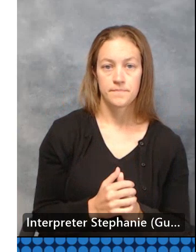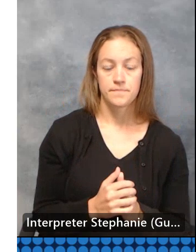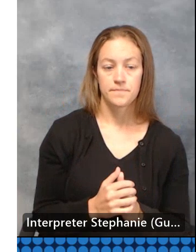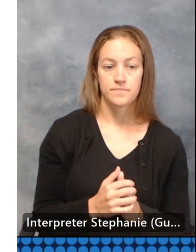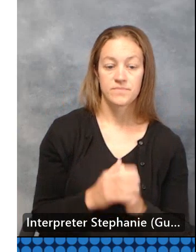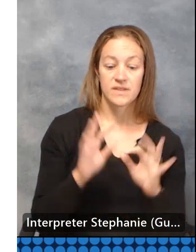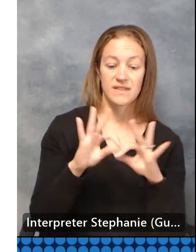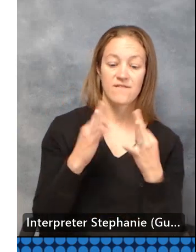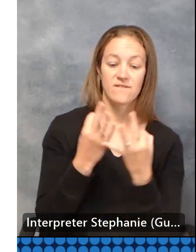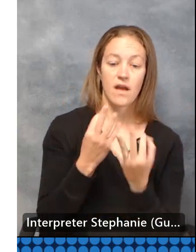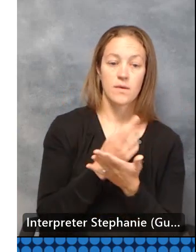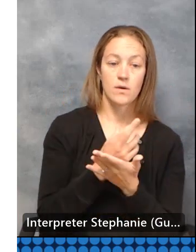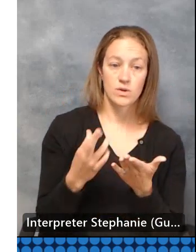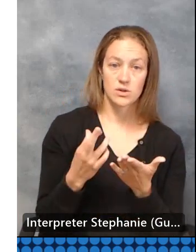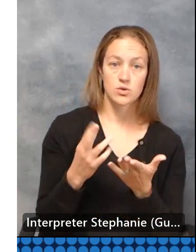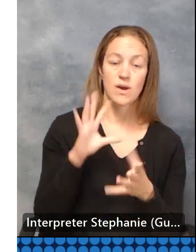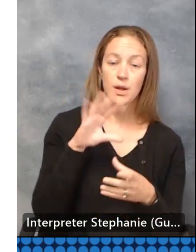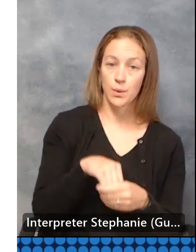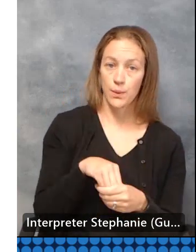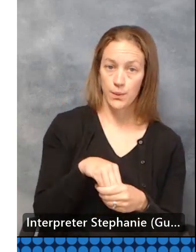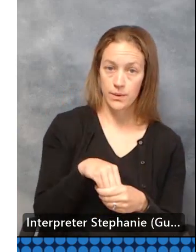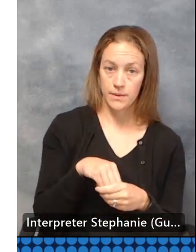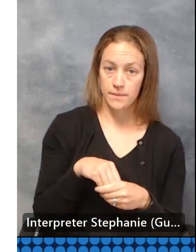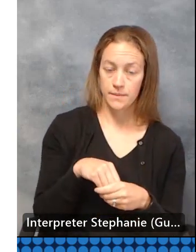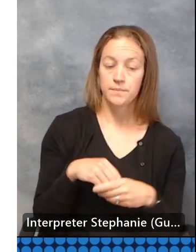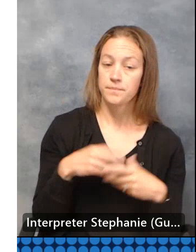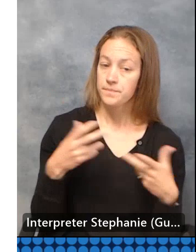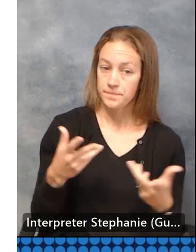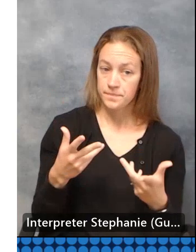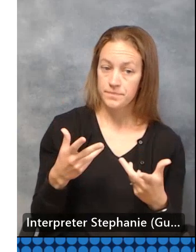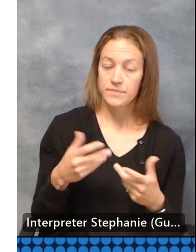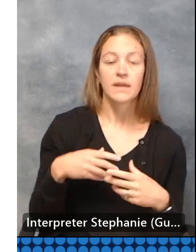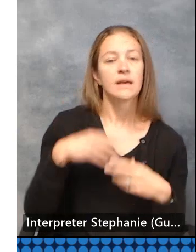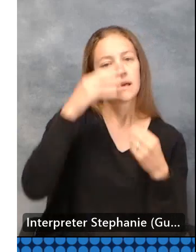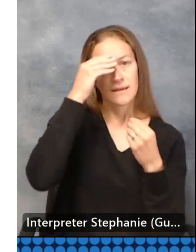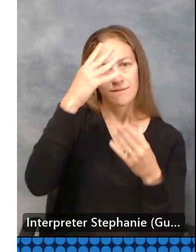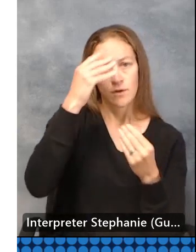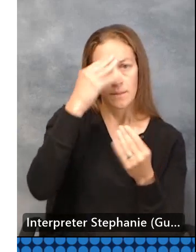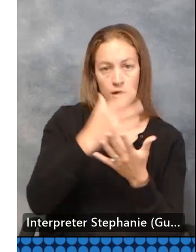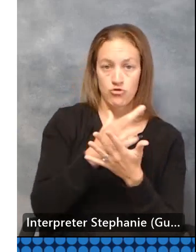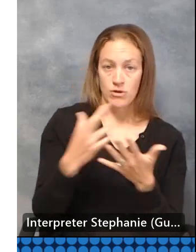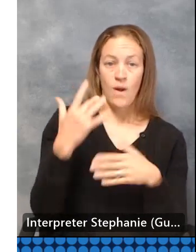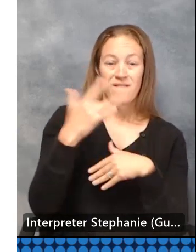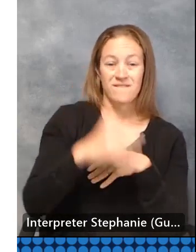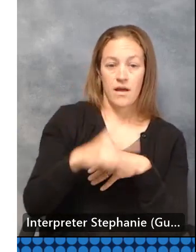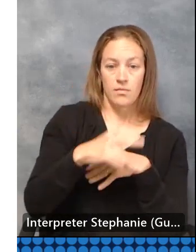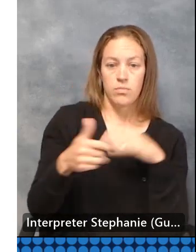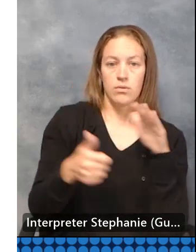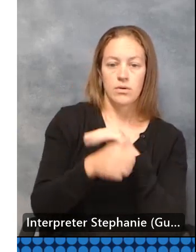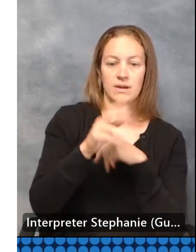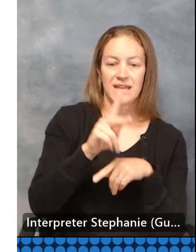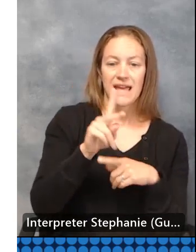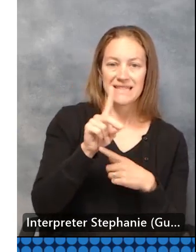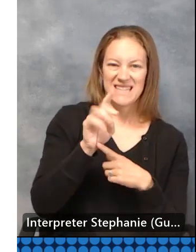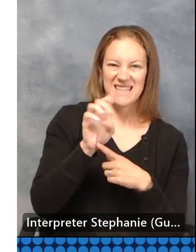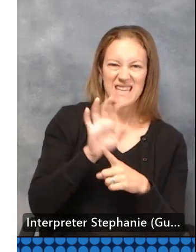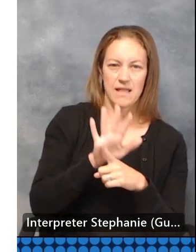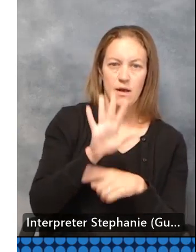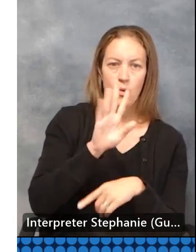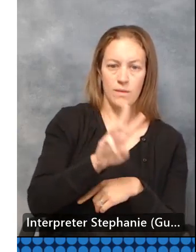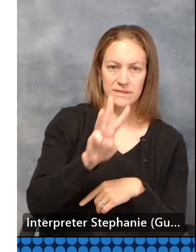The family resources include information and resources available on the Kentucky Department of Education